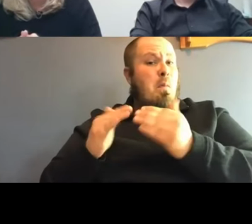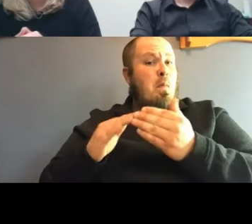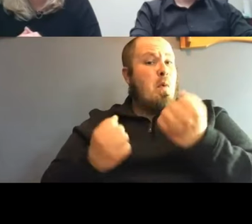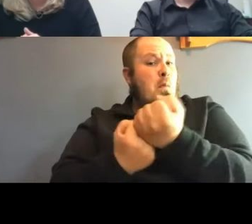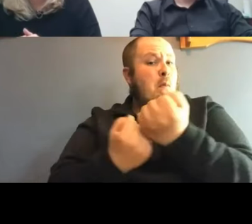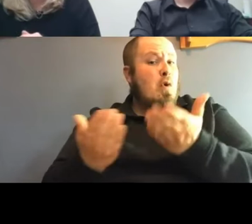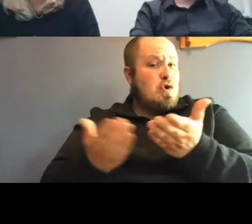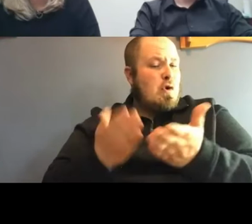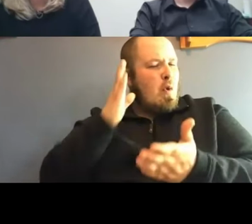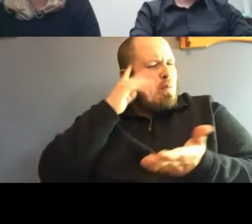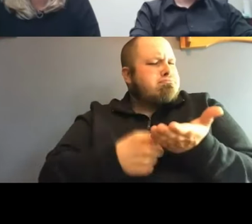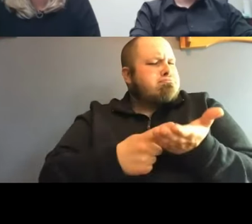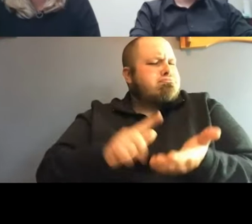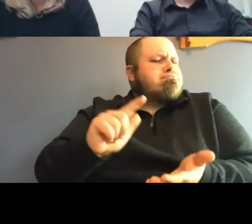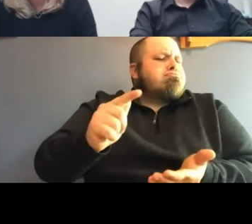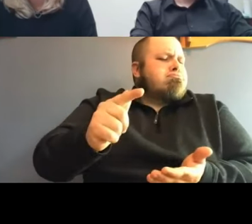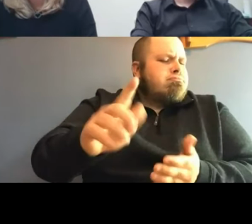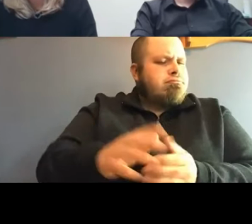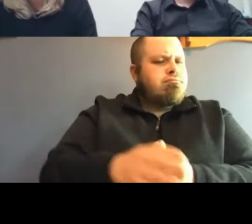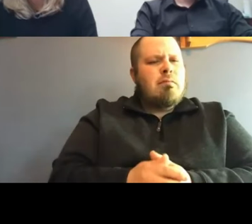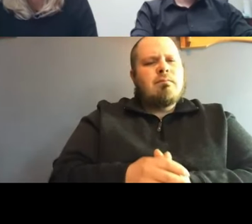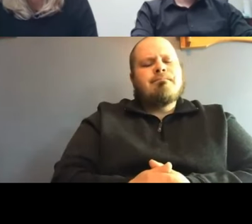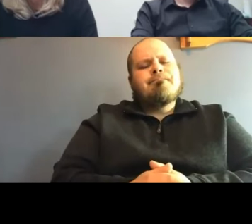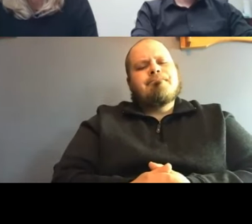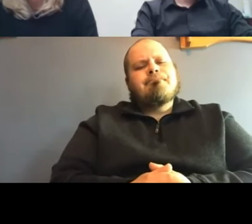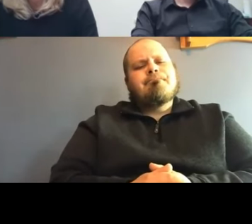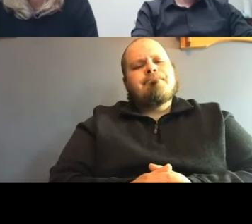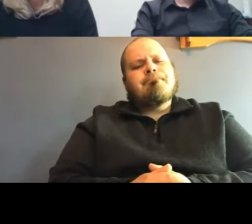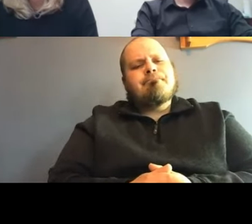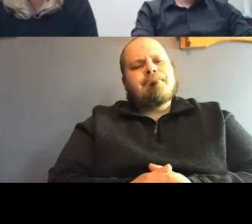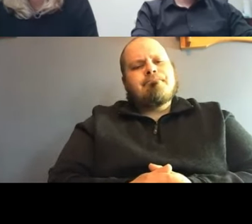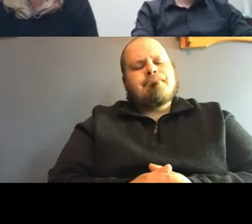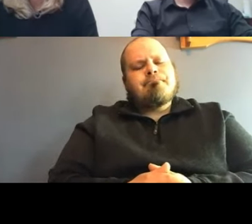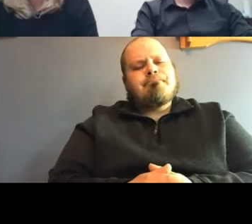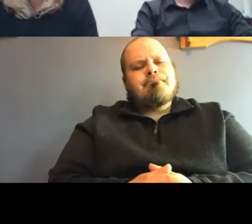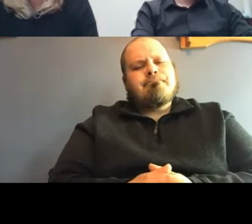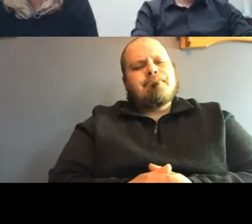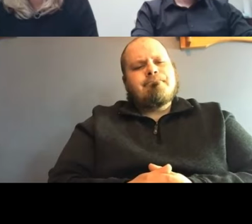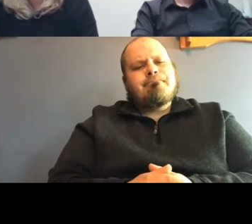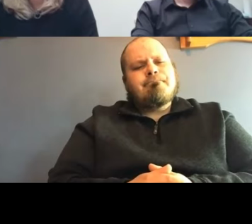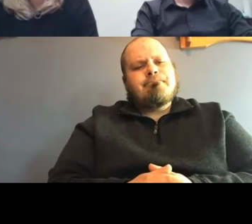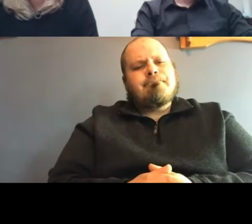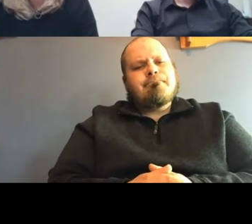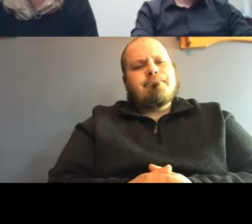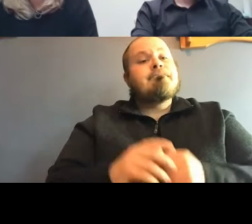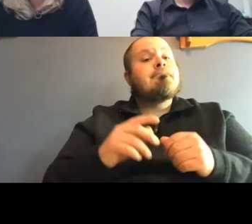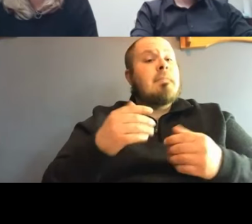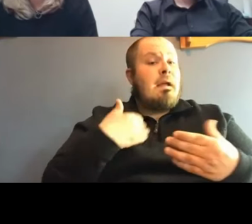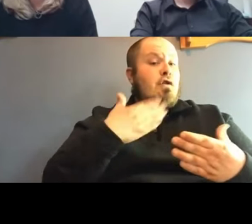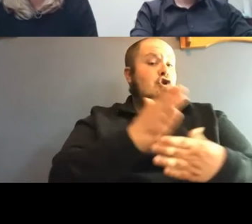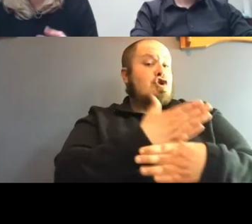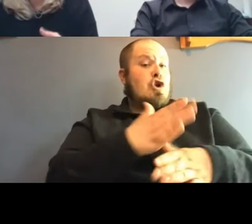we will be talking about in a couple slides. And then there's shared living, and that's